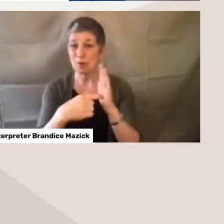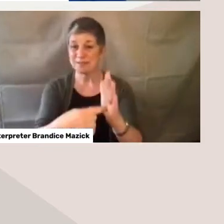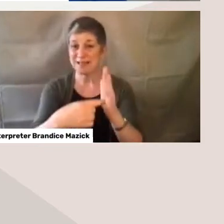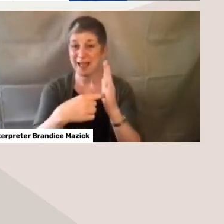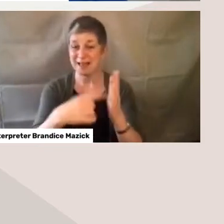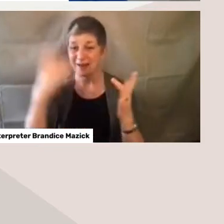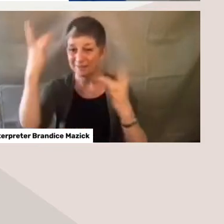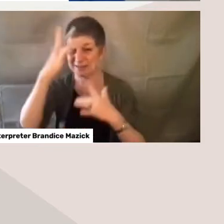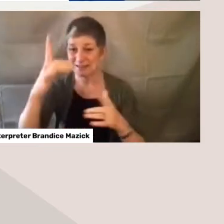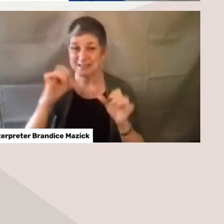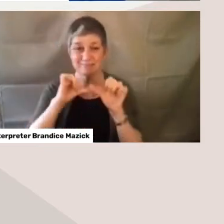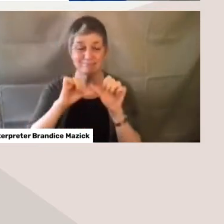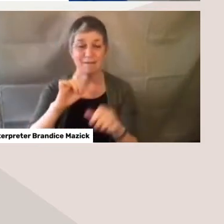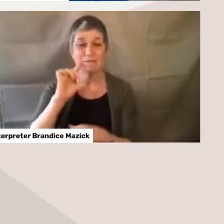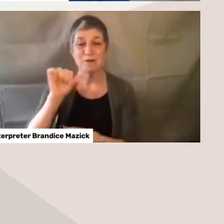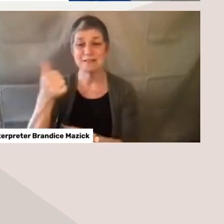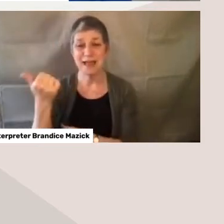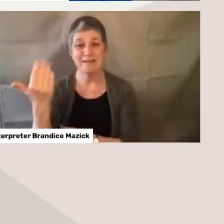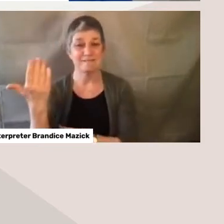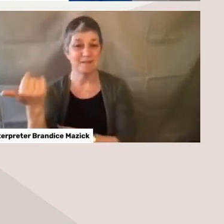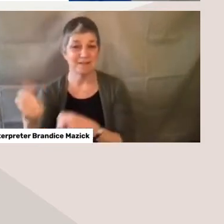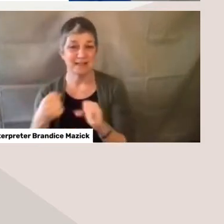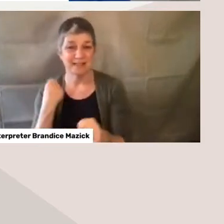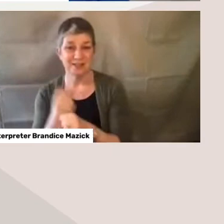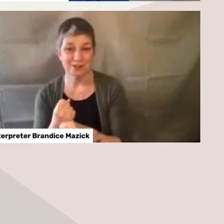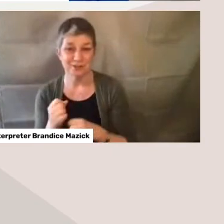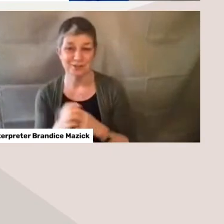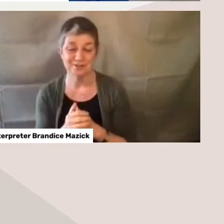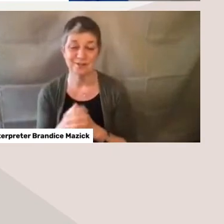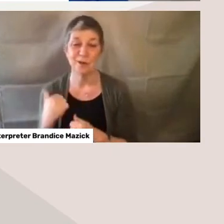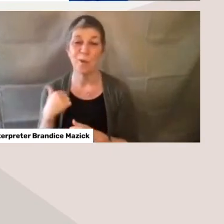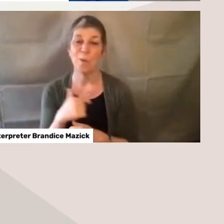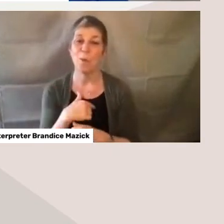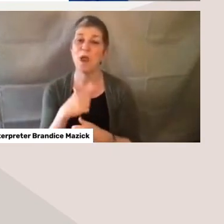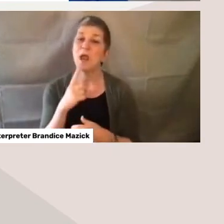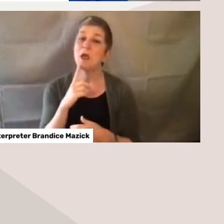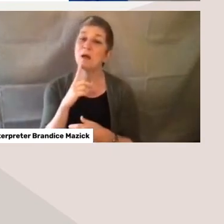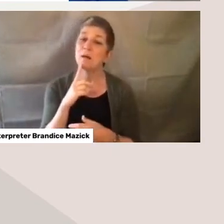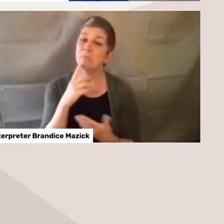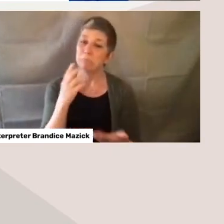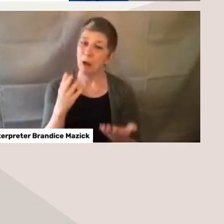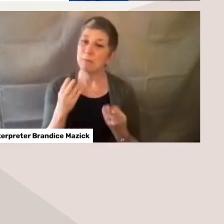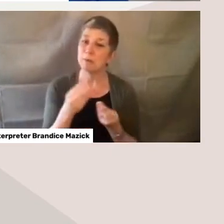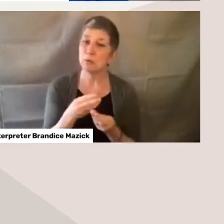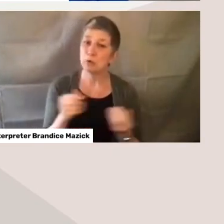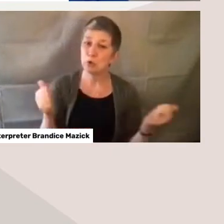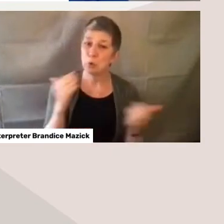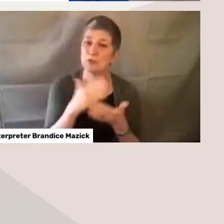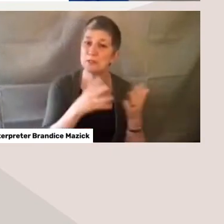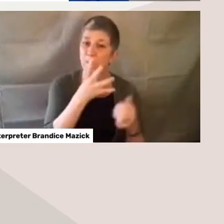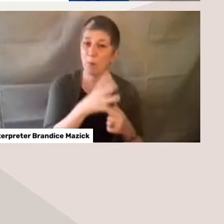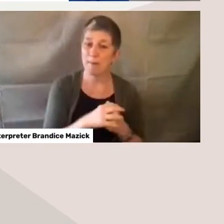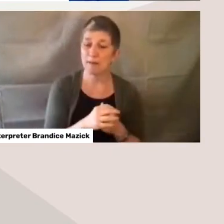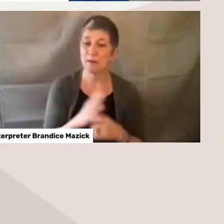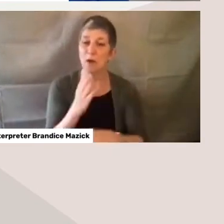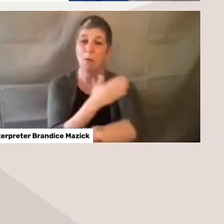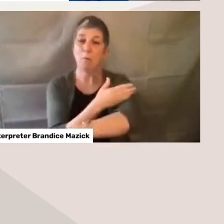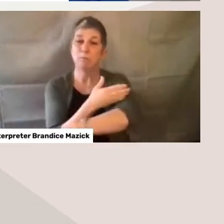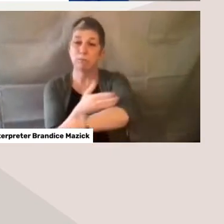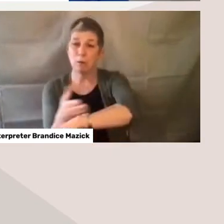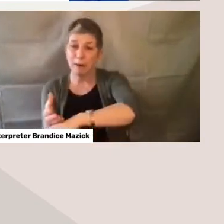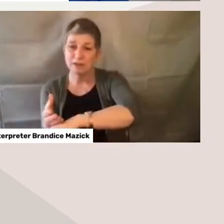10, 15 years. So we probably do cure some women. So progression is not